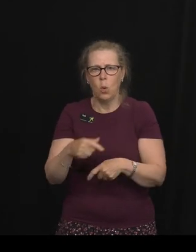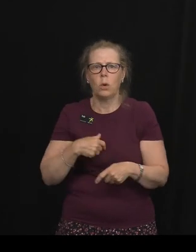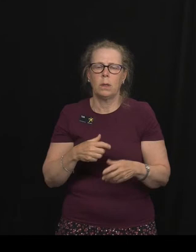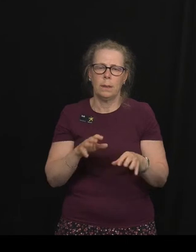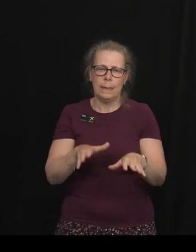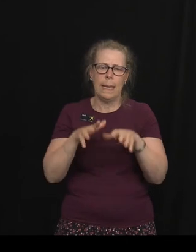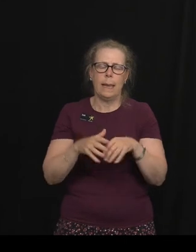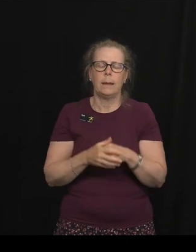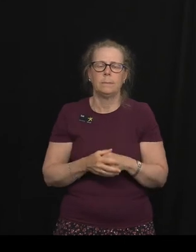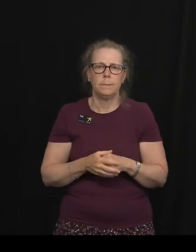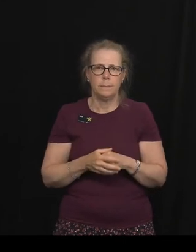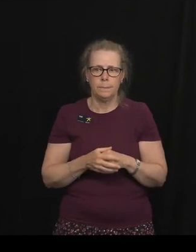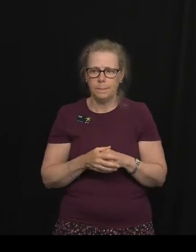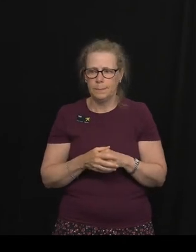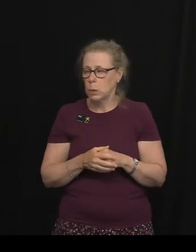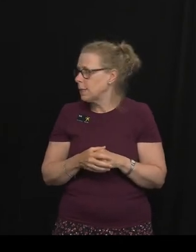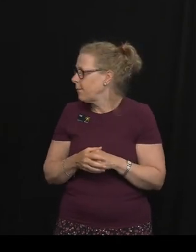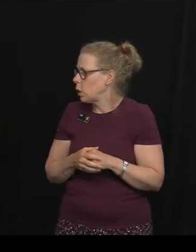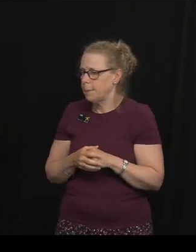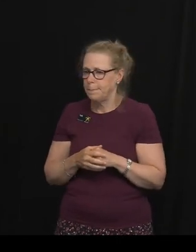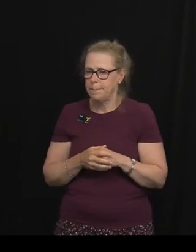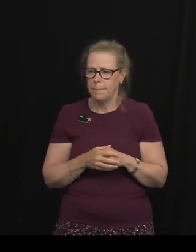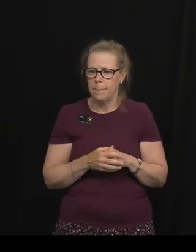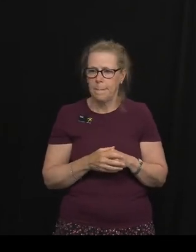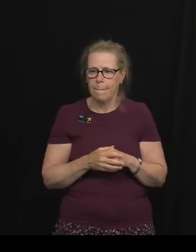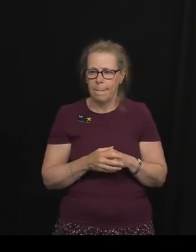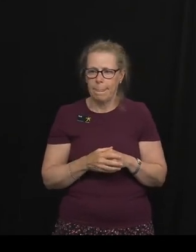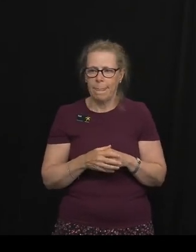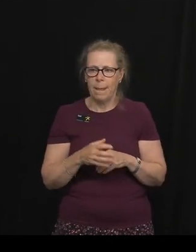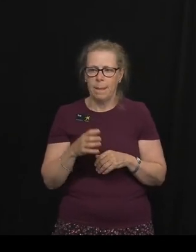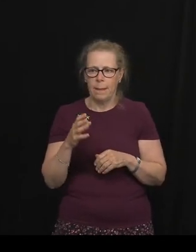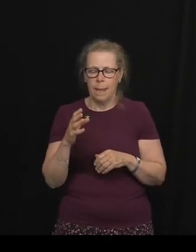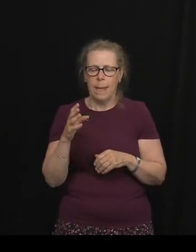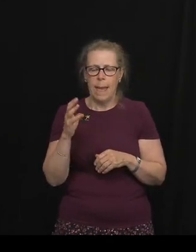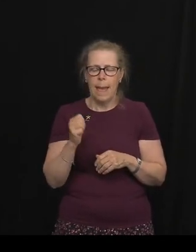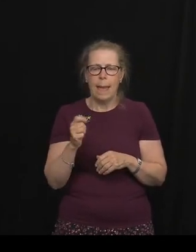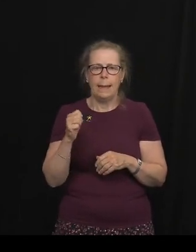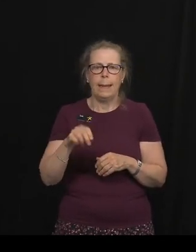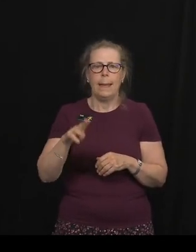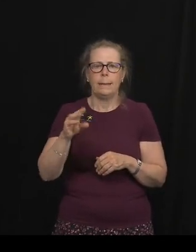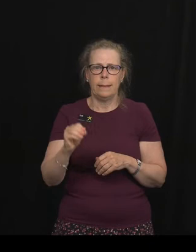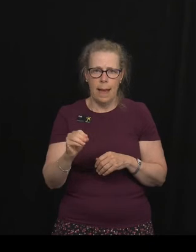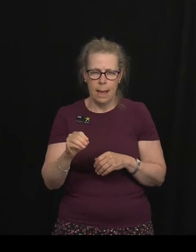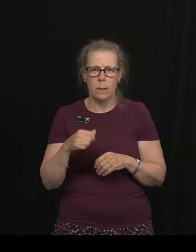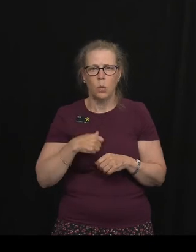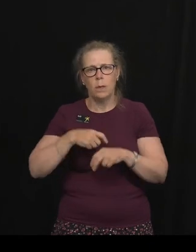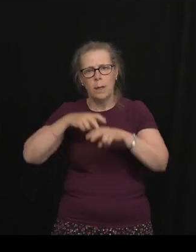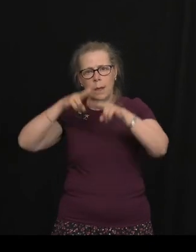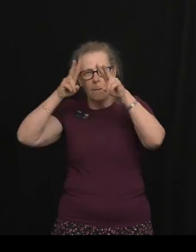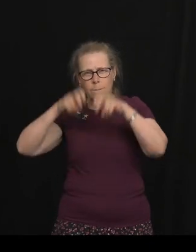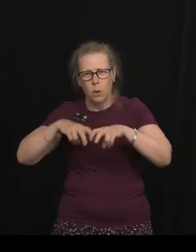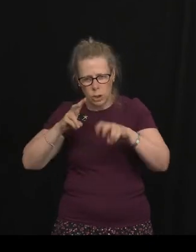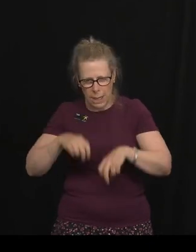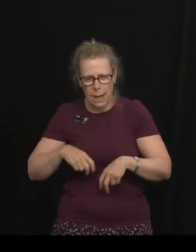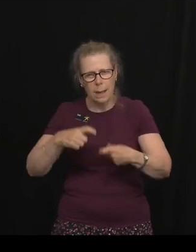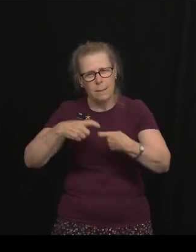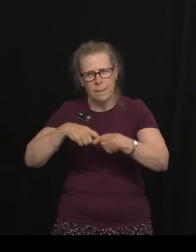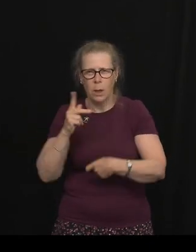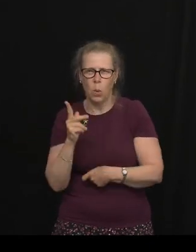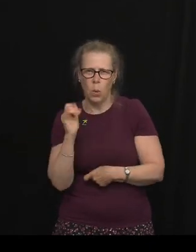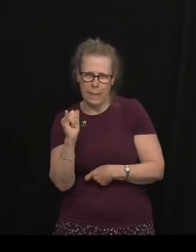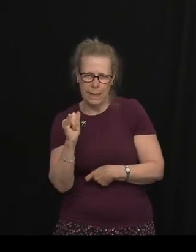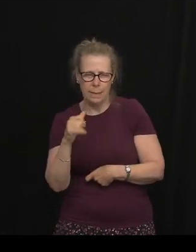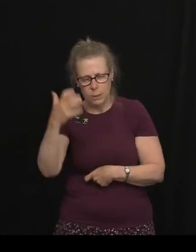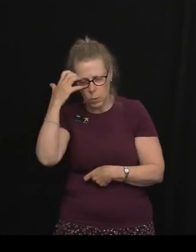Aklilu. She's a professor of tropical pharmacology, a senior research scientist and research group leader at Karolinska Institutet